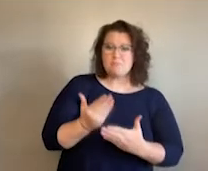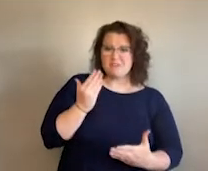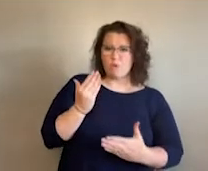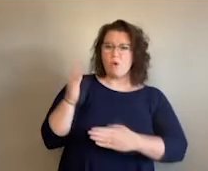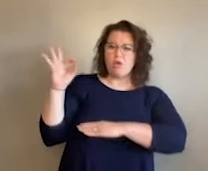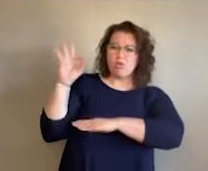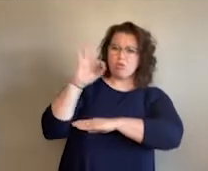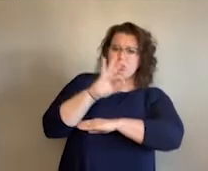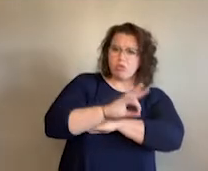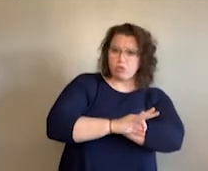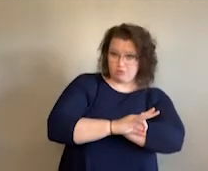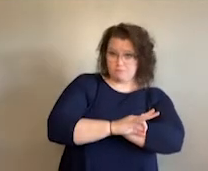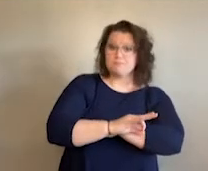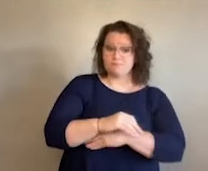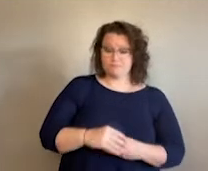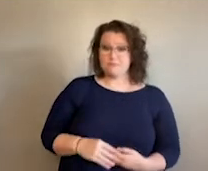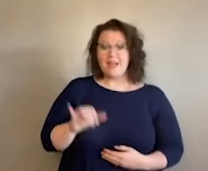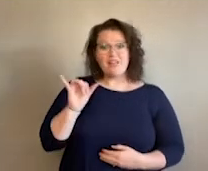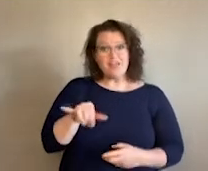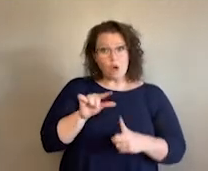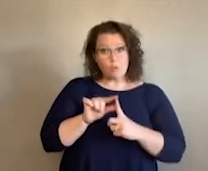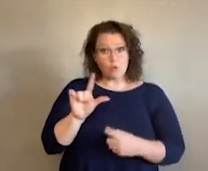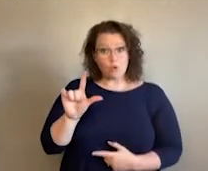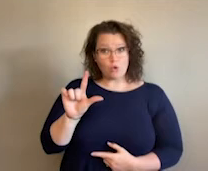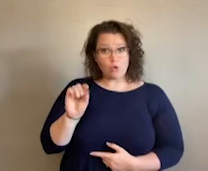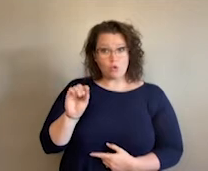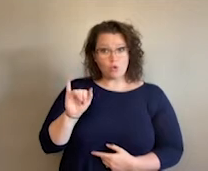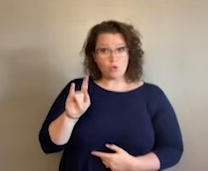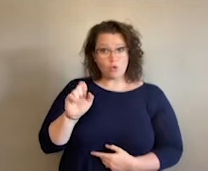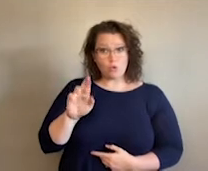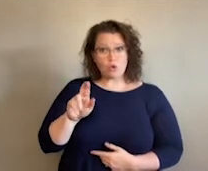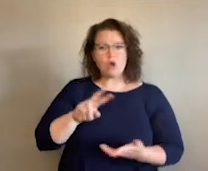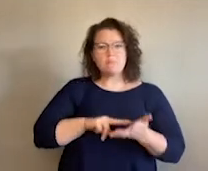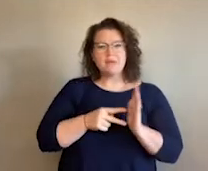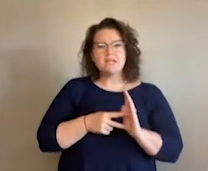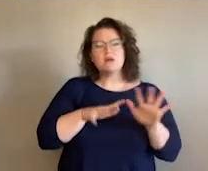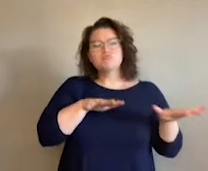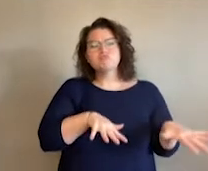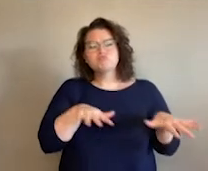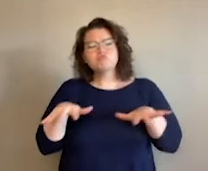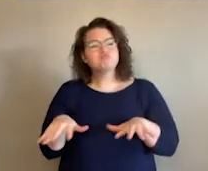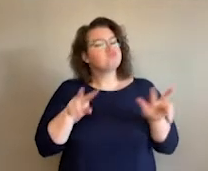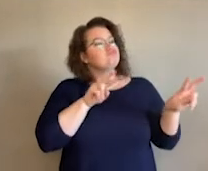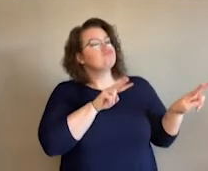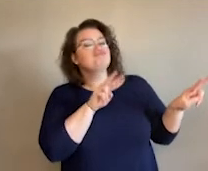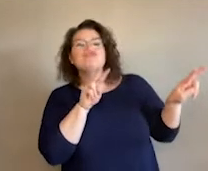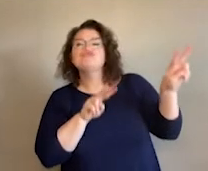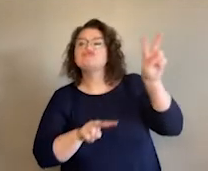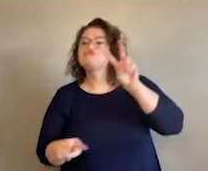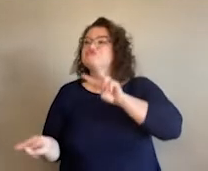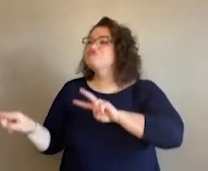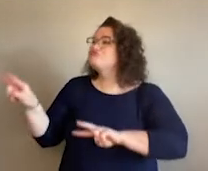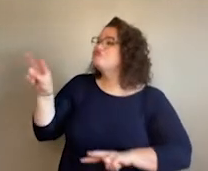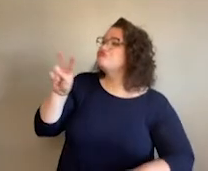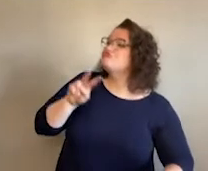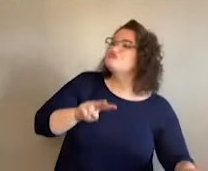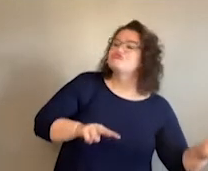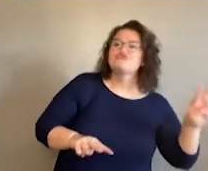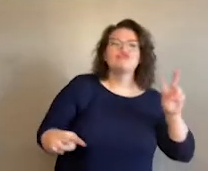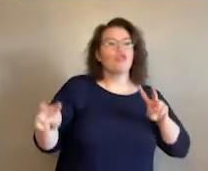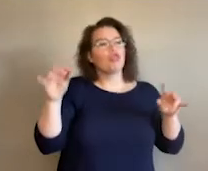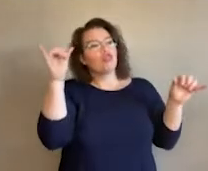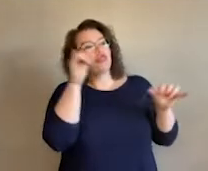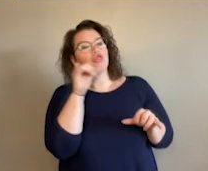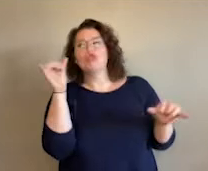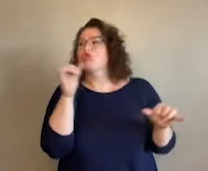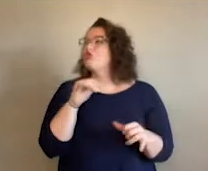is late." That word loiter means to stop and look around, not pay attention, kind of